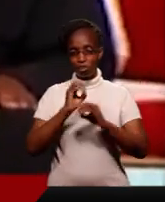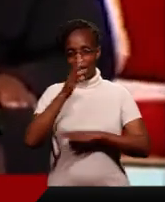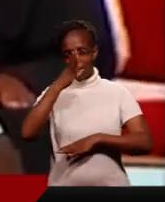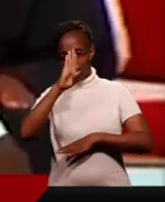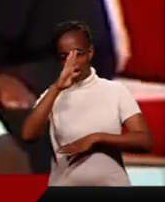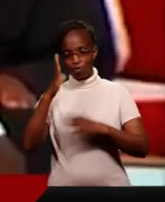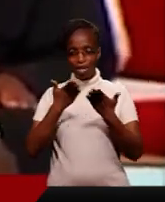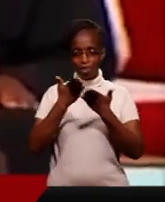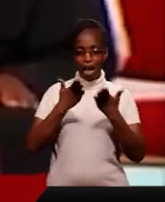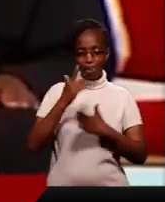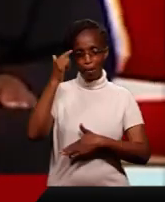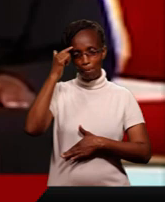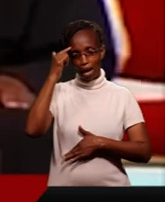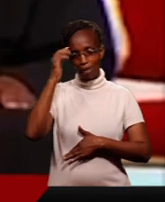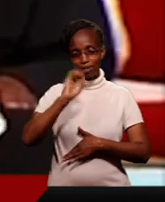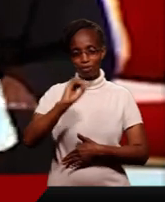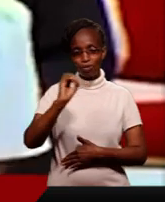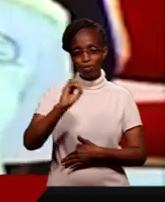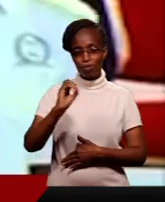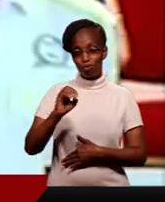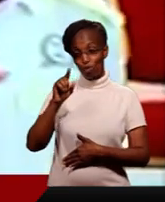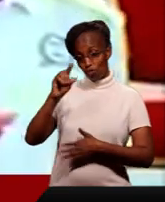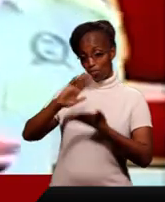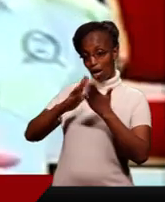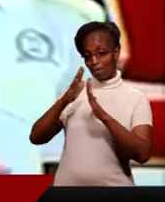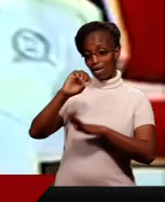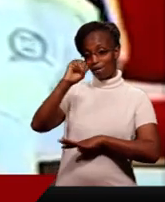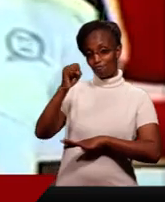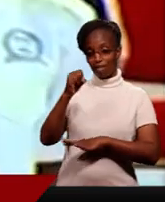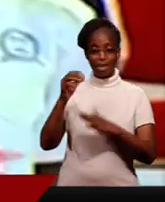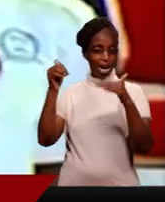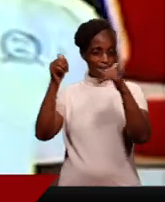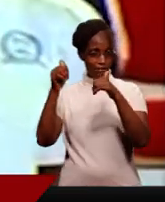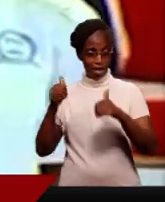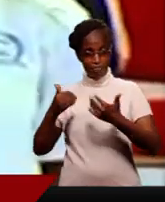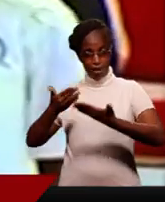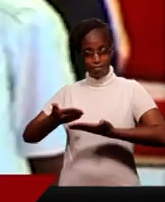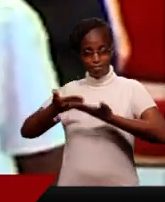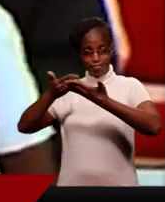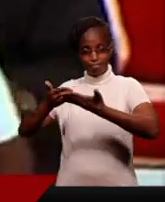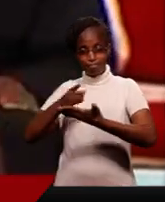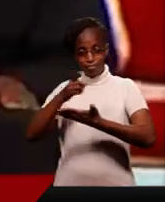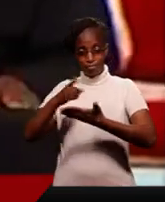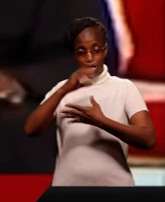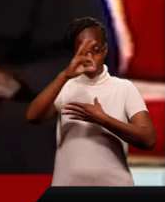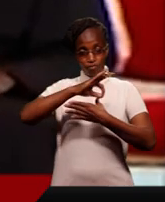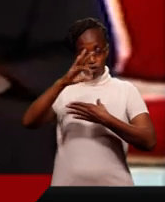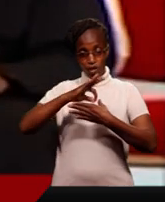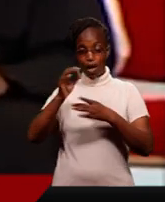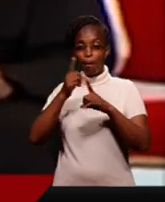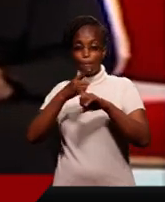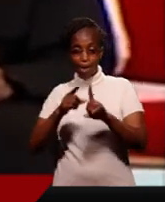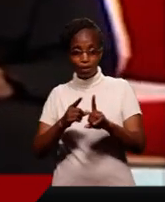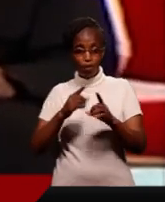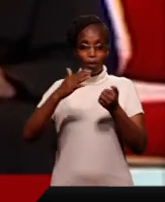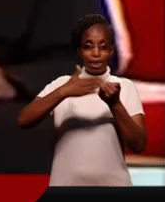my mind that you'll be the fifth. I have never given you my vote. But on the 9th of